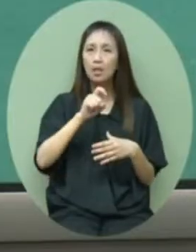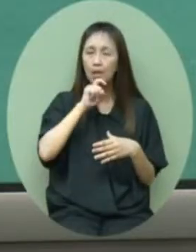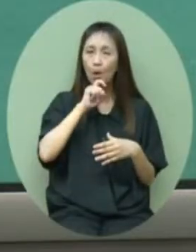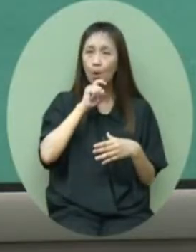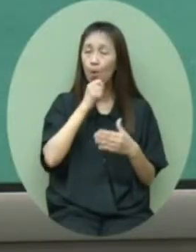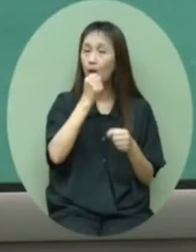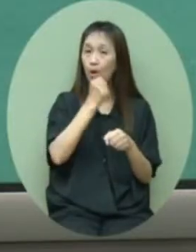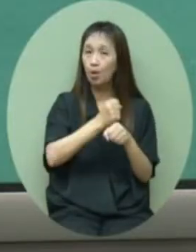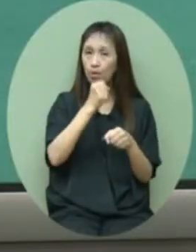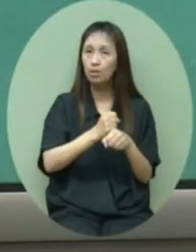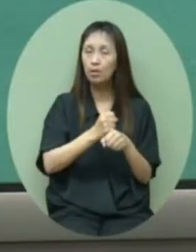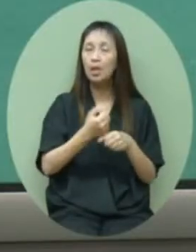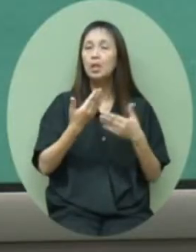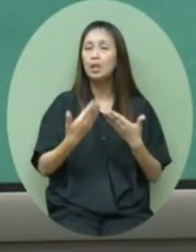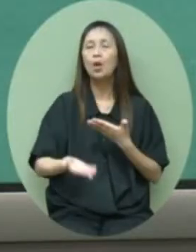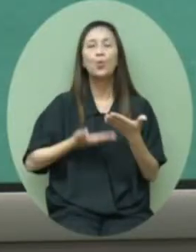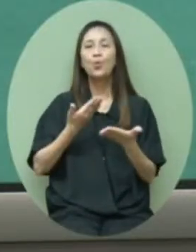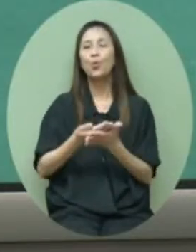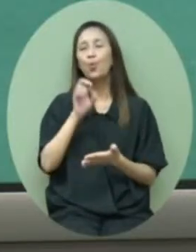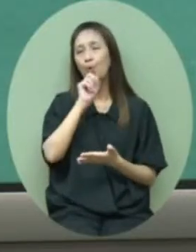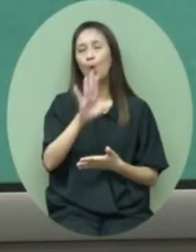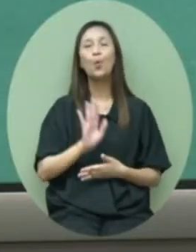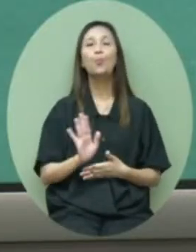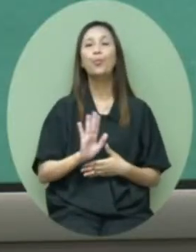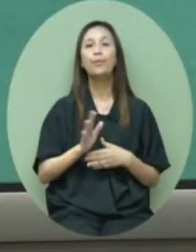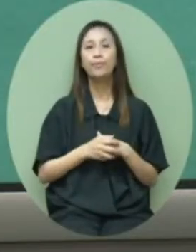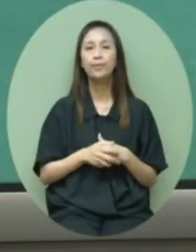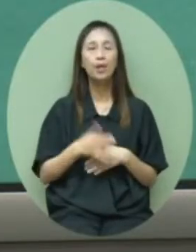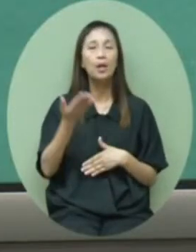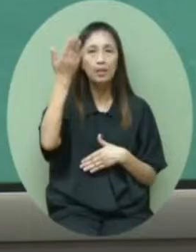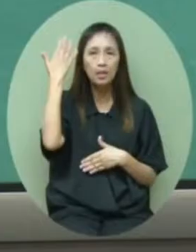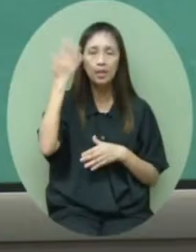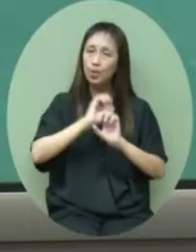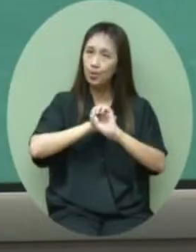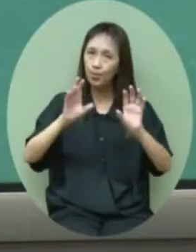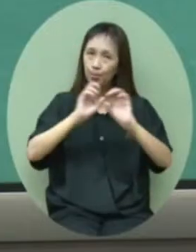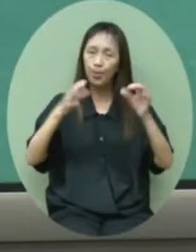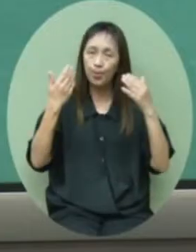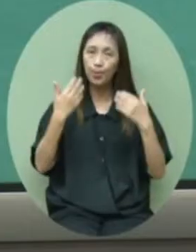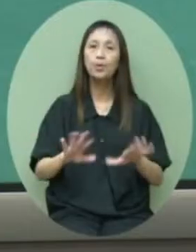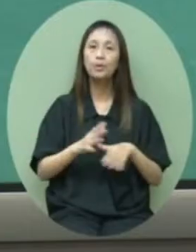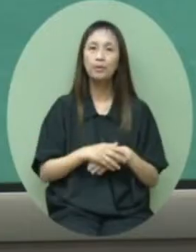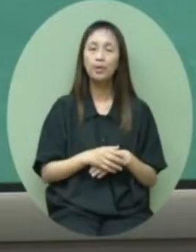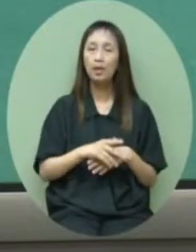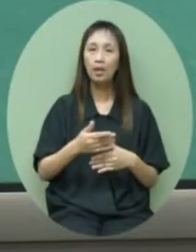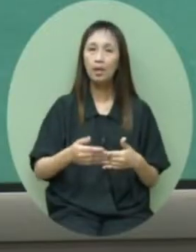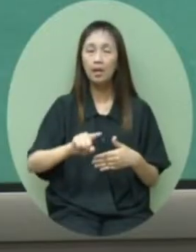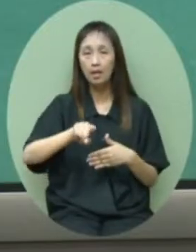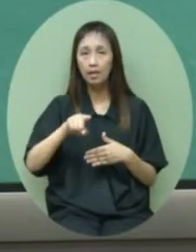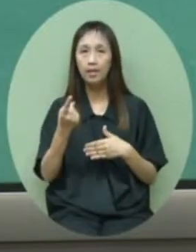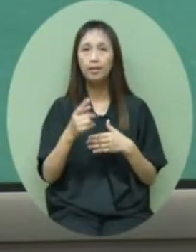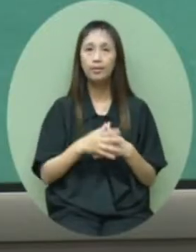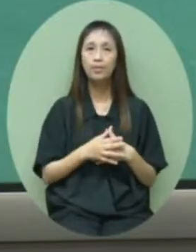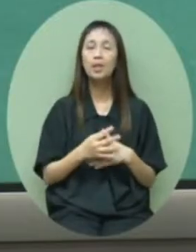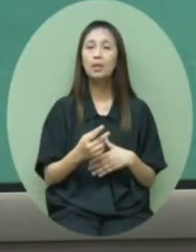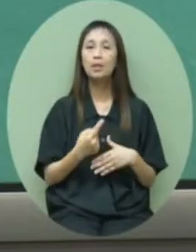announced. And I've also asked the Deputy Financial Secretary, Michael